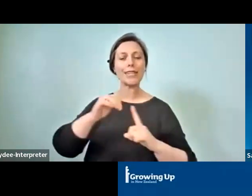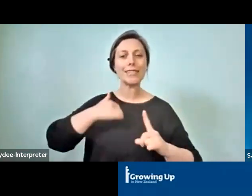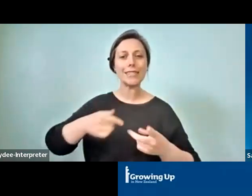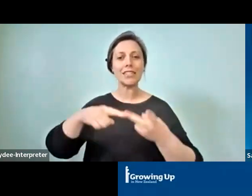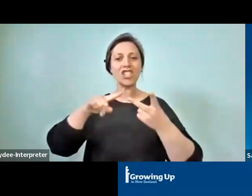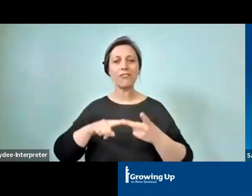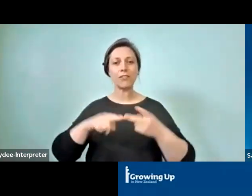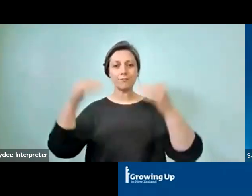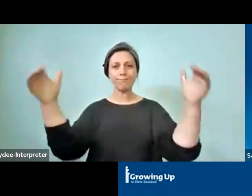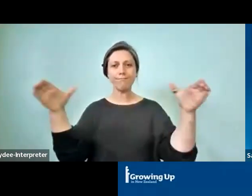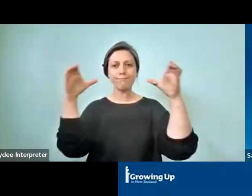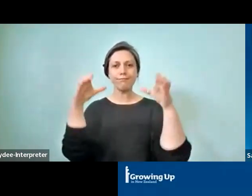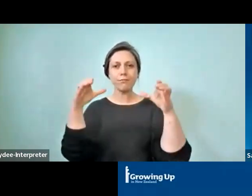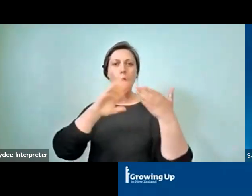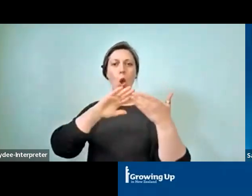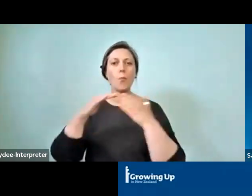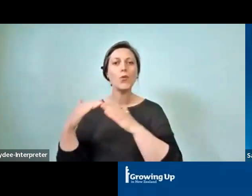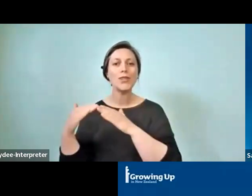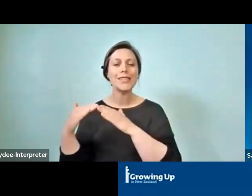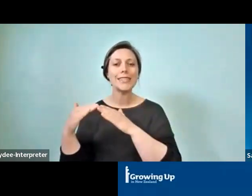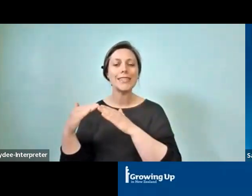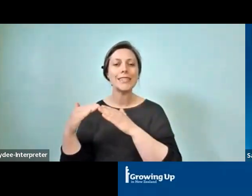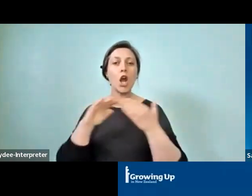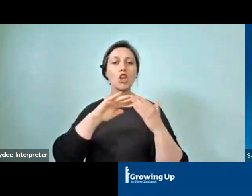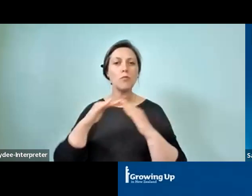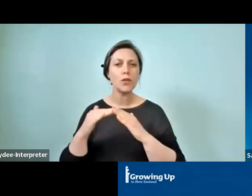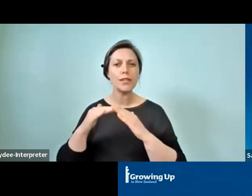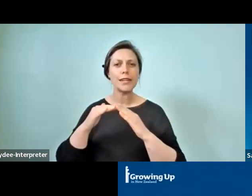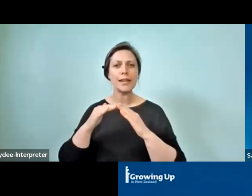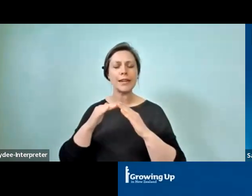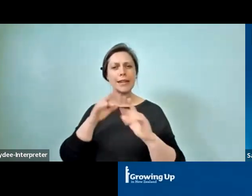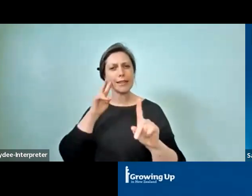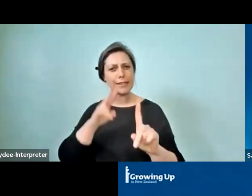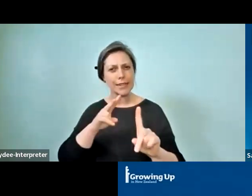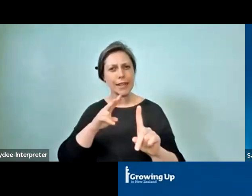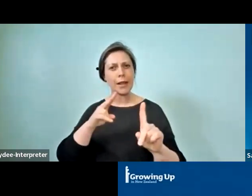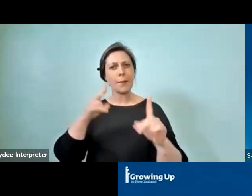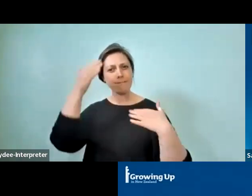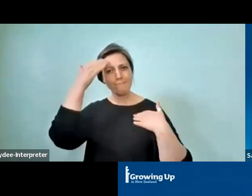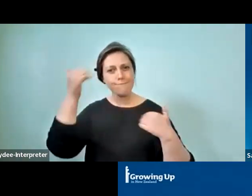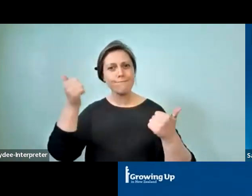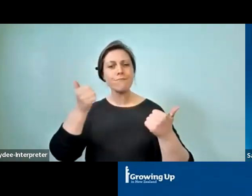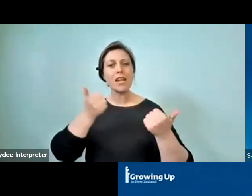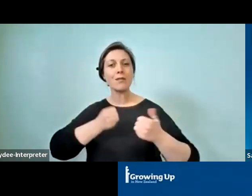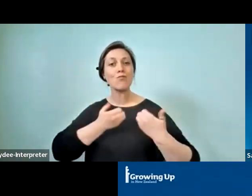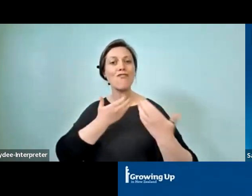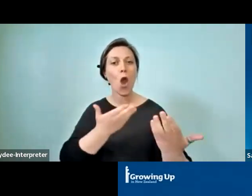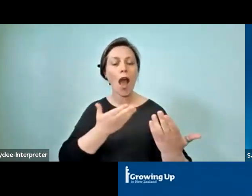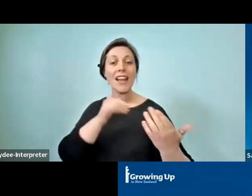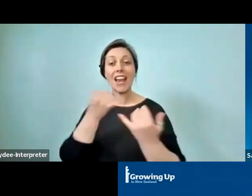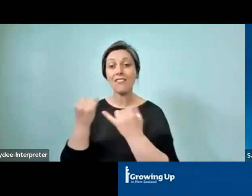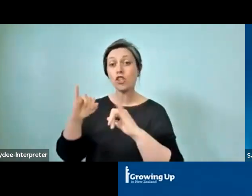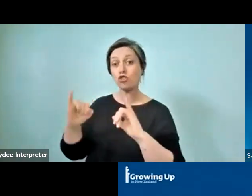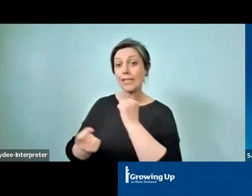communities being able to promote mental well-being, communities being able to address mental distress, and then getting into the service continuum,